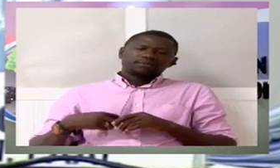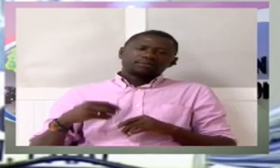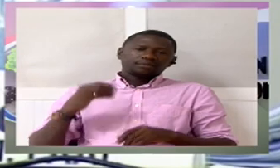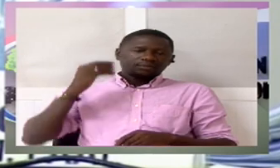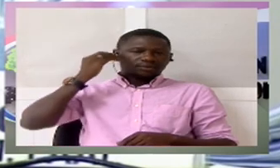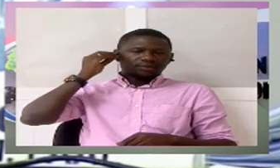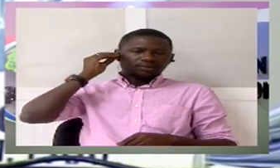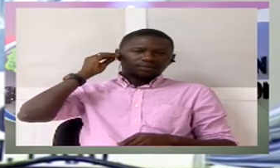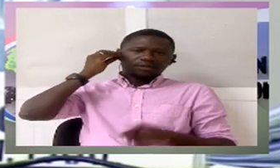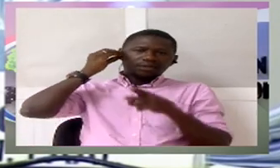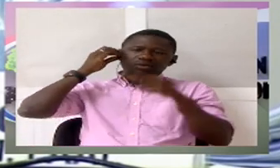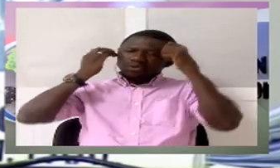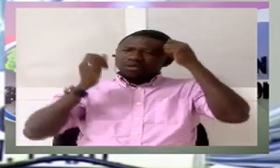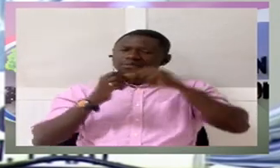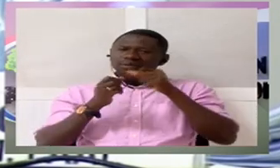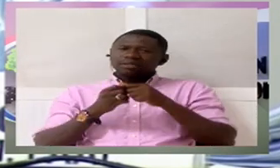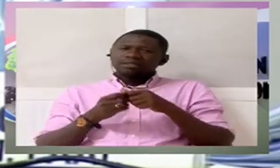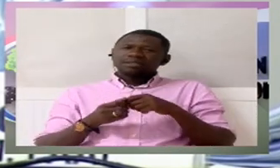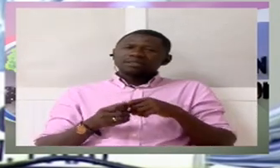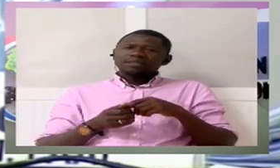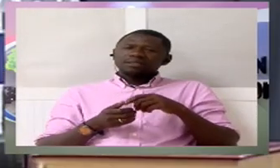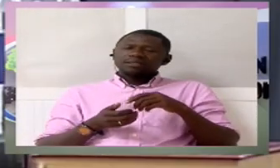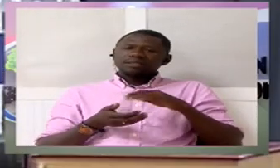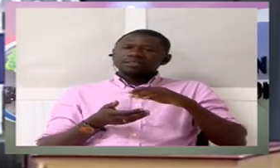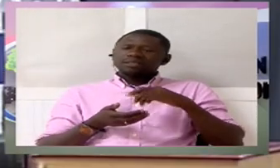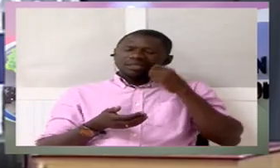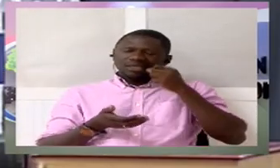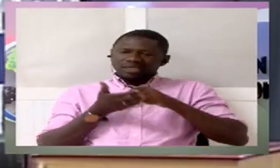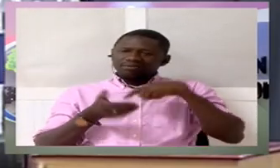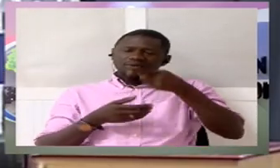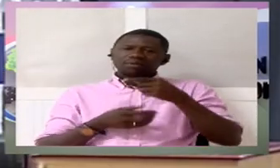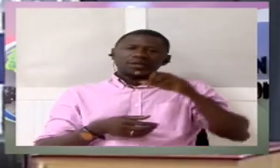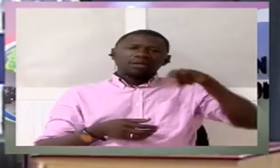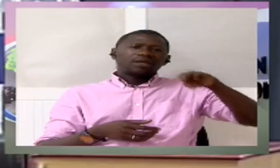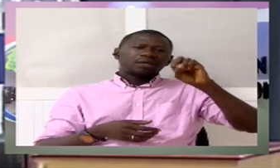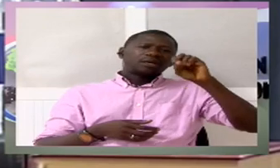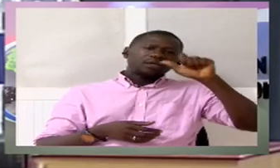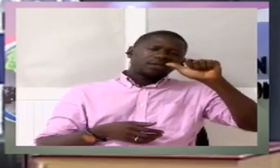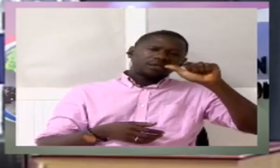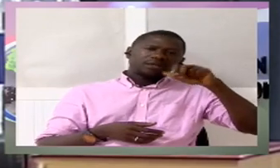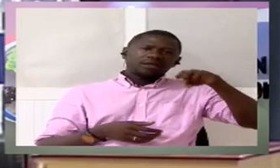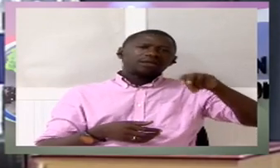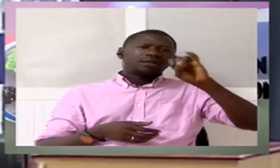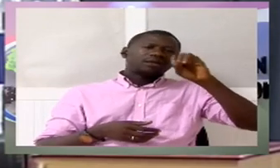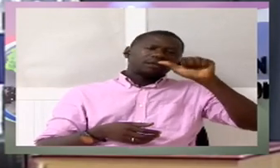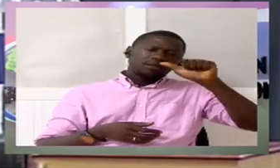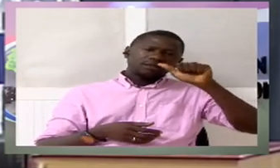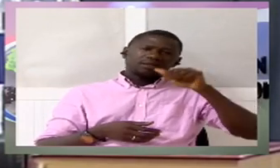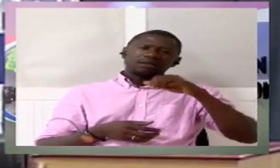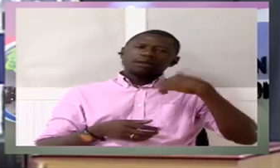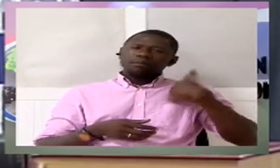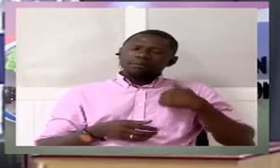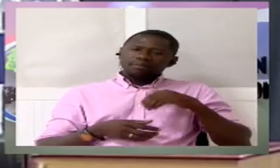authorities. Do you recall the request from the NIA officers? Saying ni manke sinya followed pour me yalonko kodo sitama